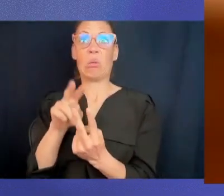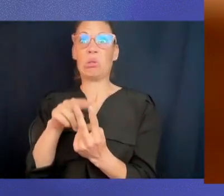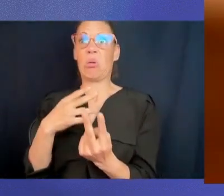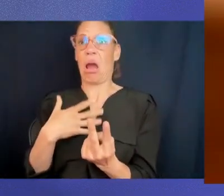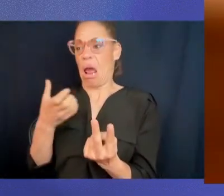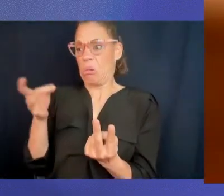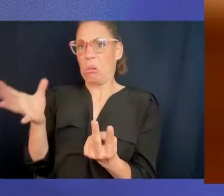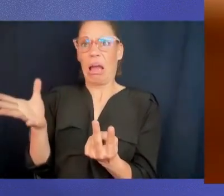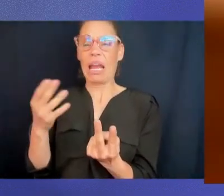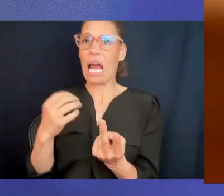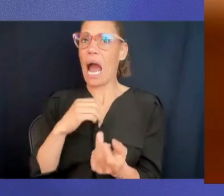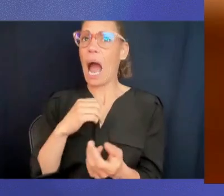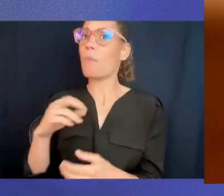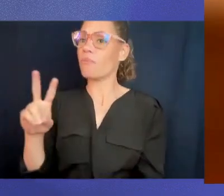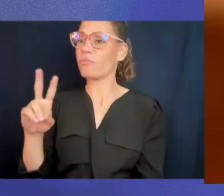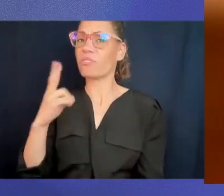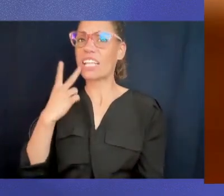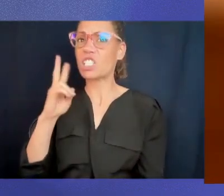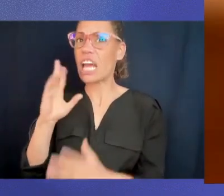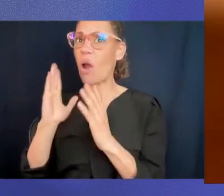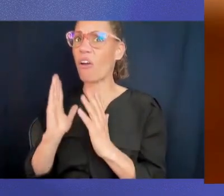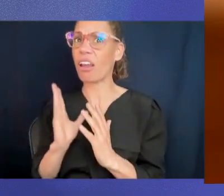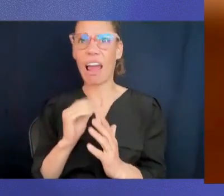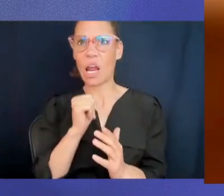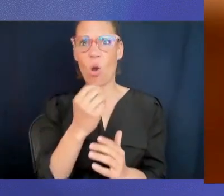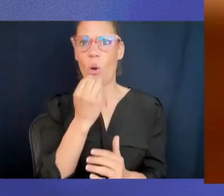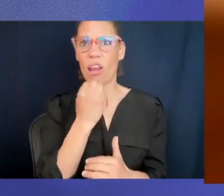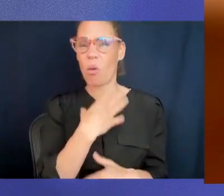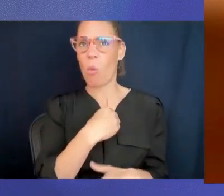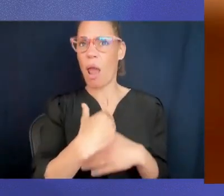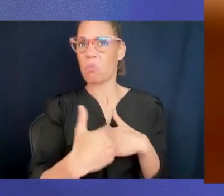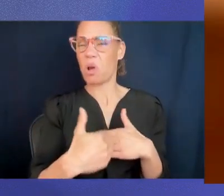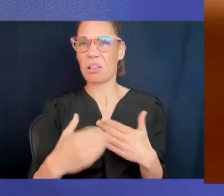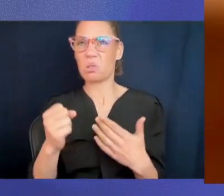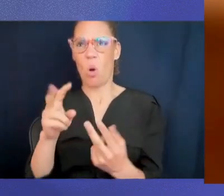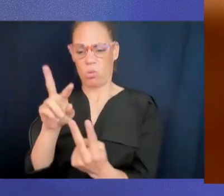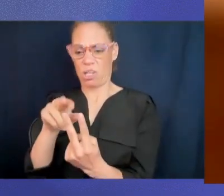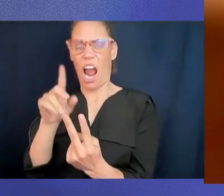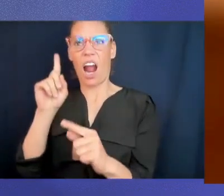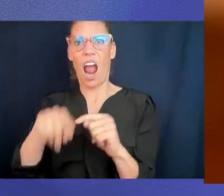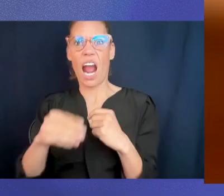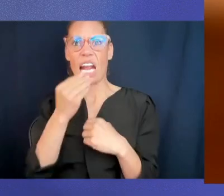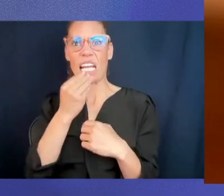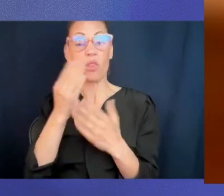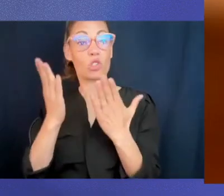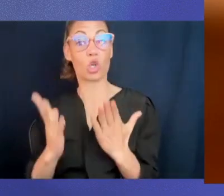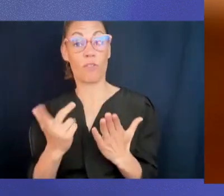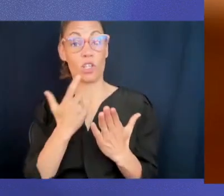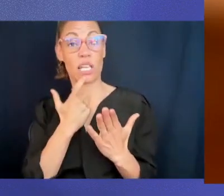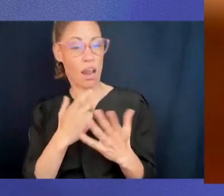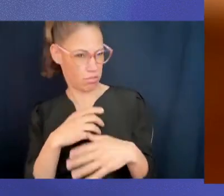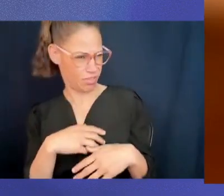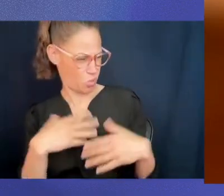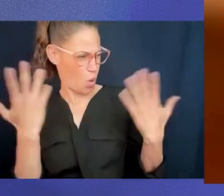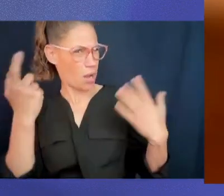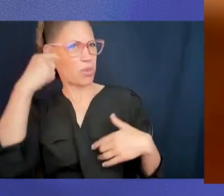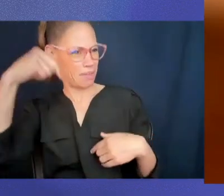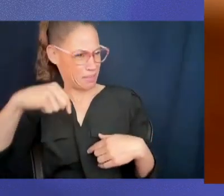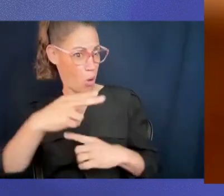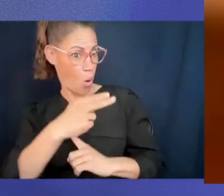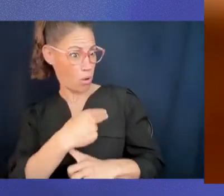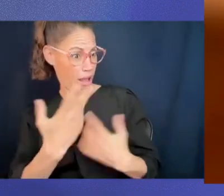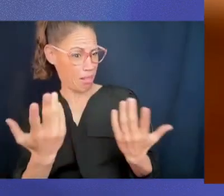and I'm a vegetarian. The server said to me, well, what do you think this is? A hotel? Can you imagine what would happen